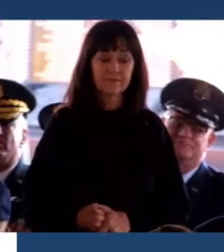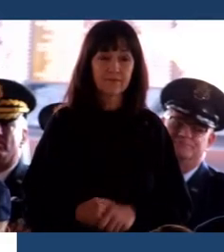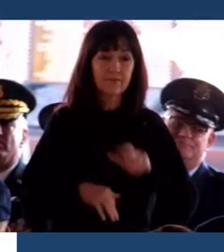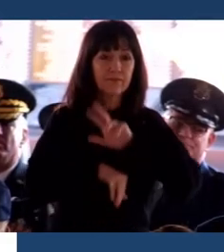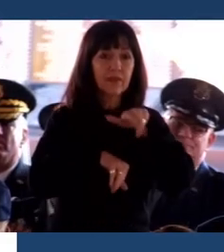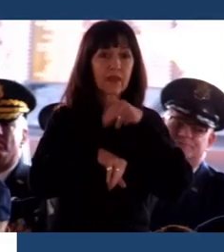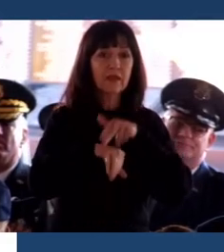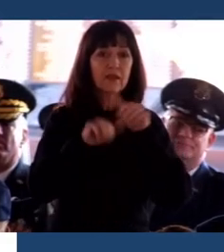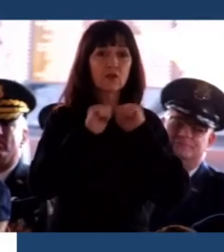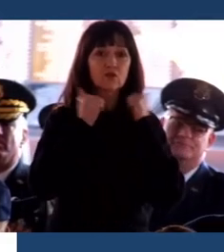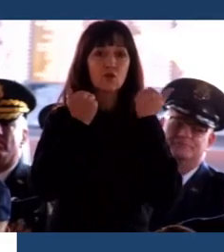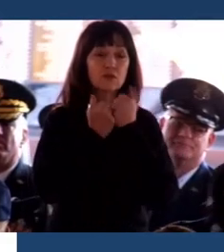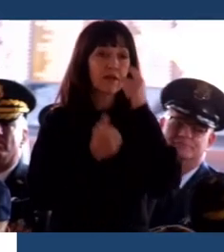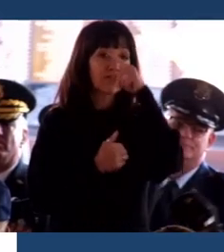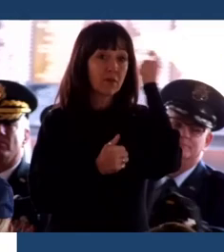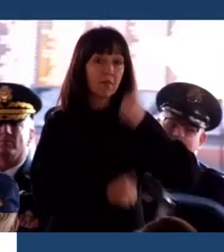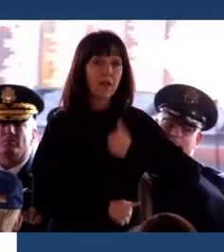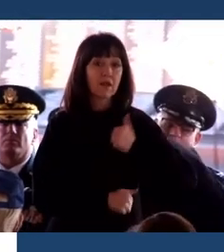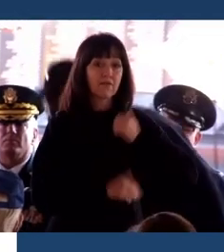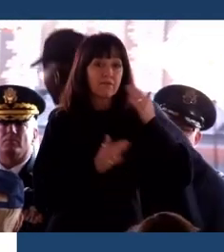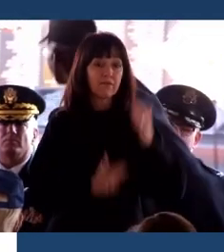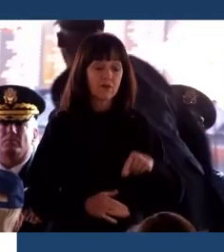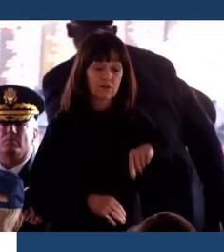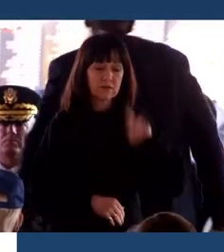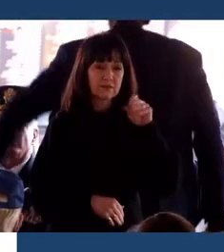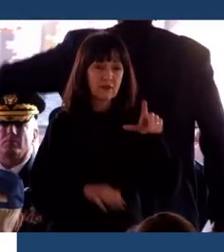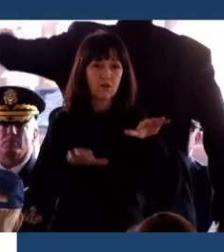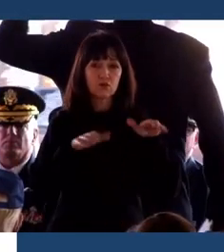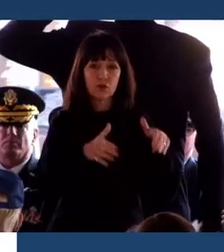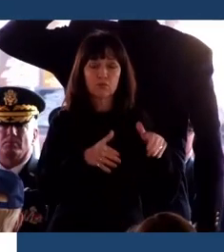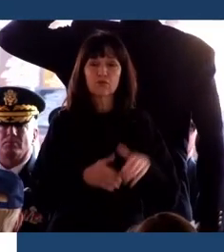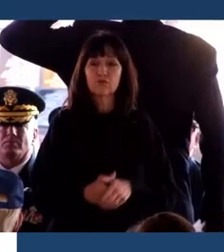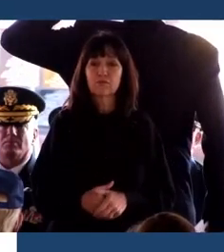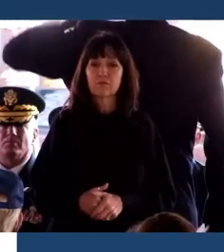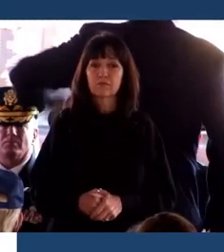National Association of Black Veterans, Delaware Chapter.